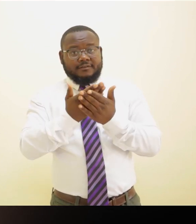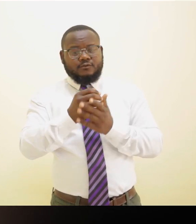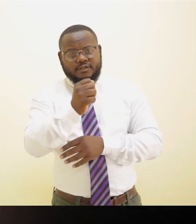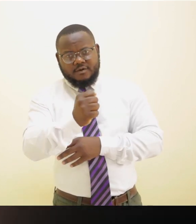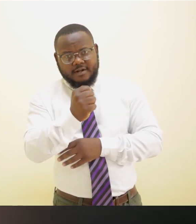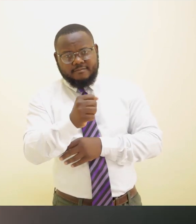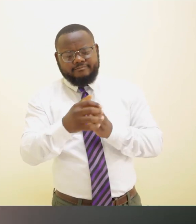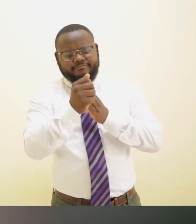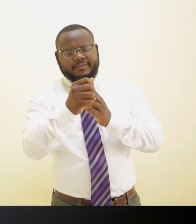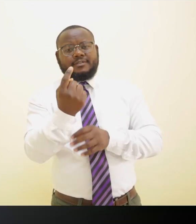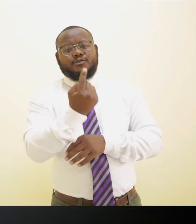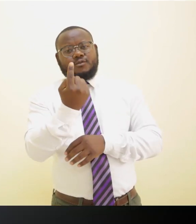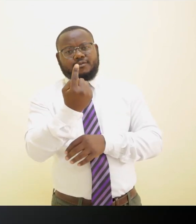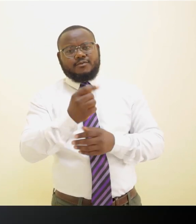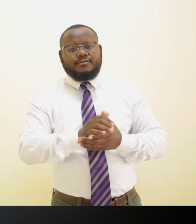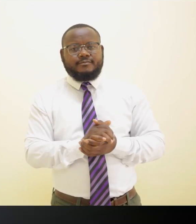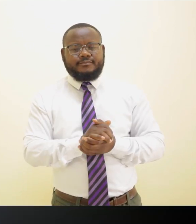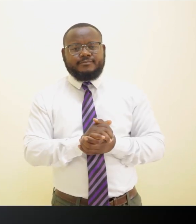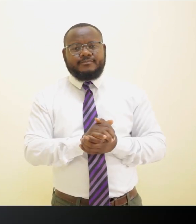isolation.